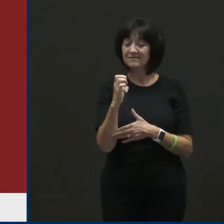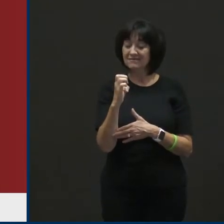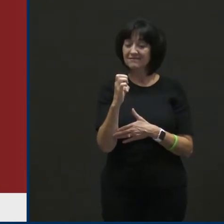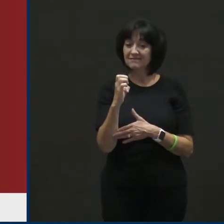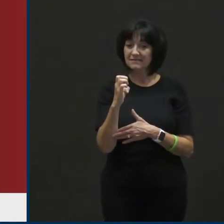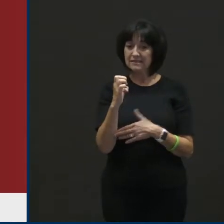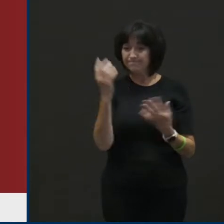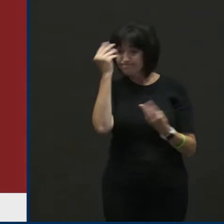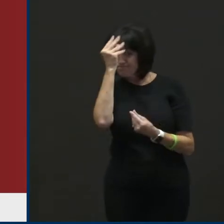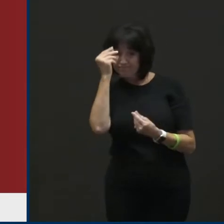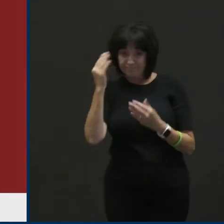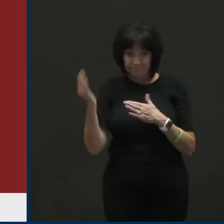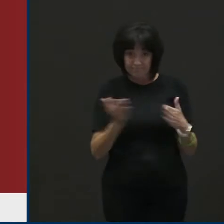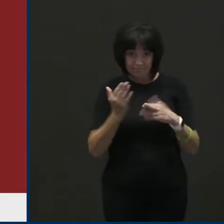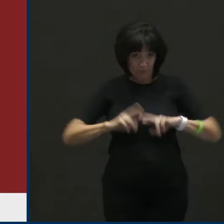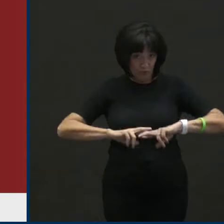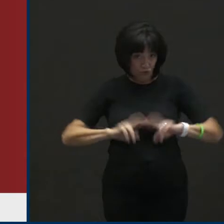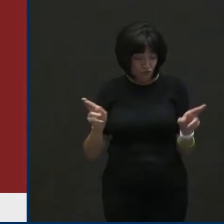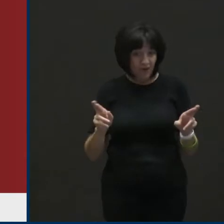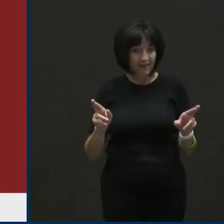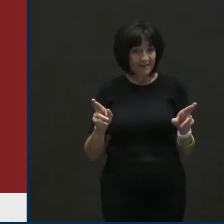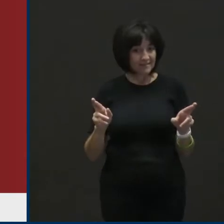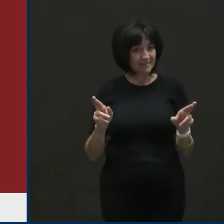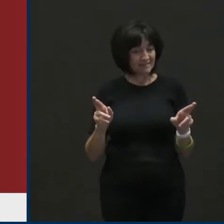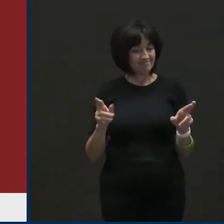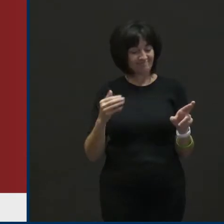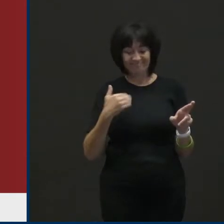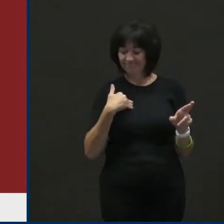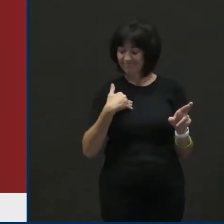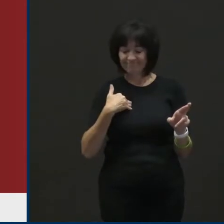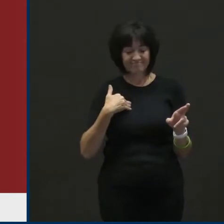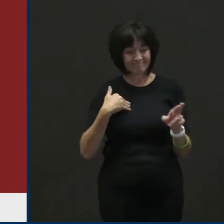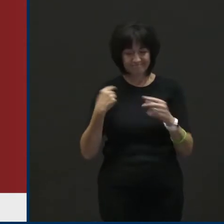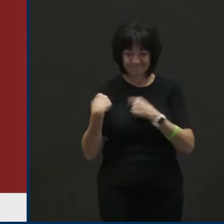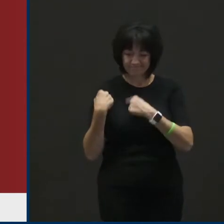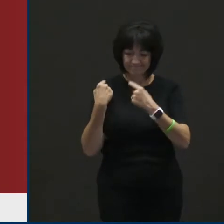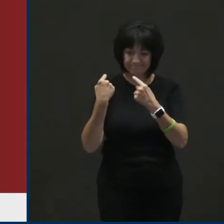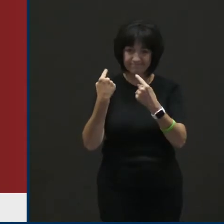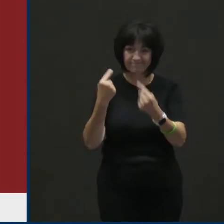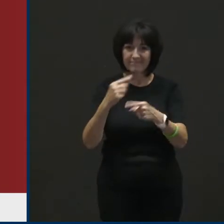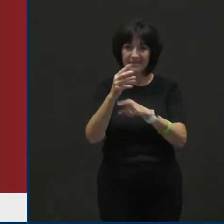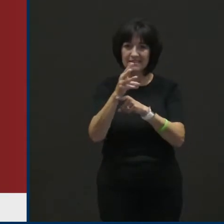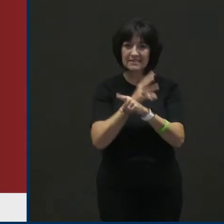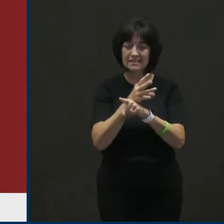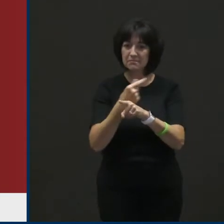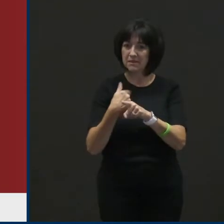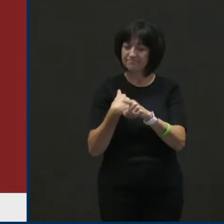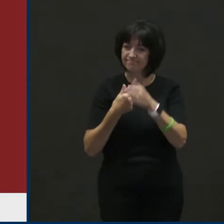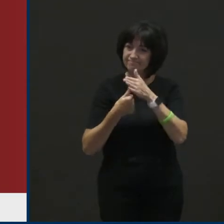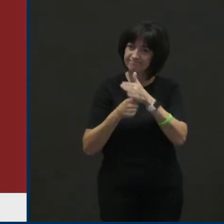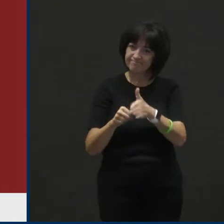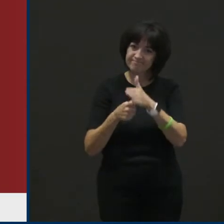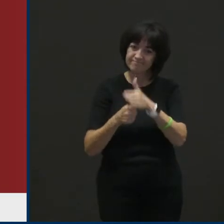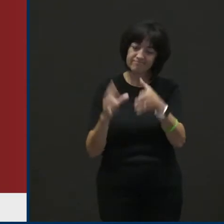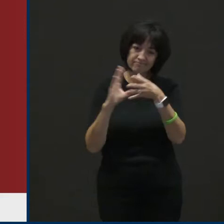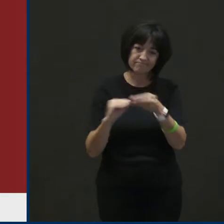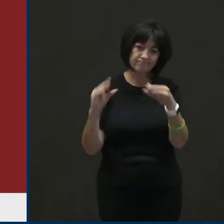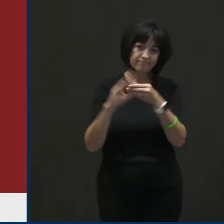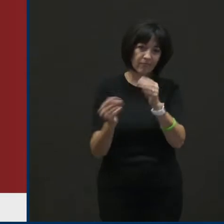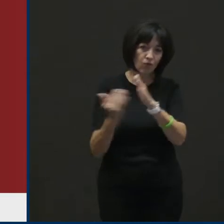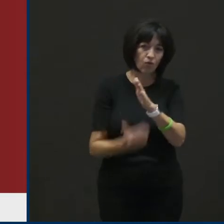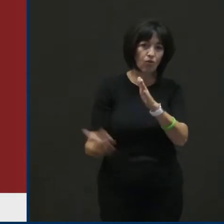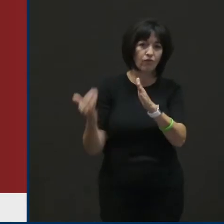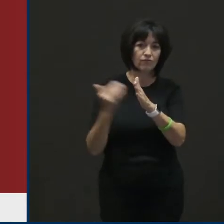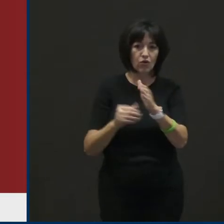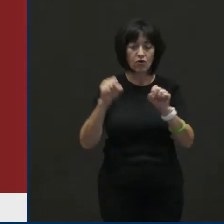the last 6 months is to reopen our schools. It was difficult to close and shutter schools and businesses and ask